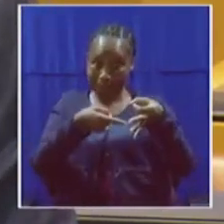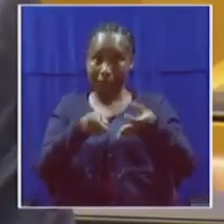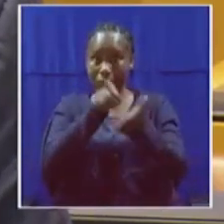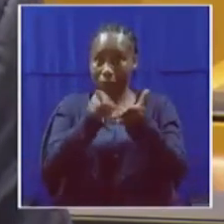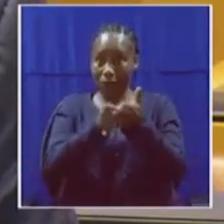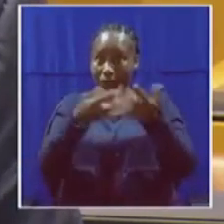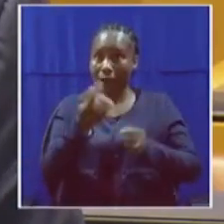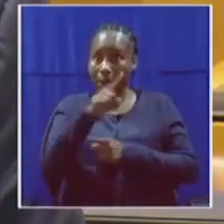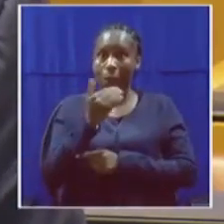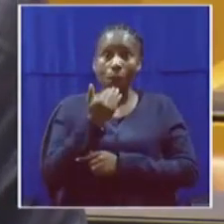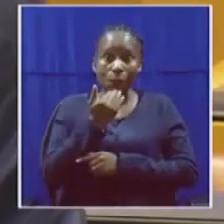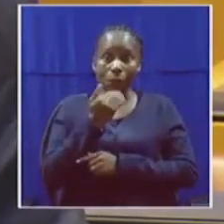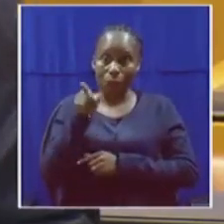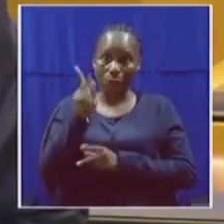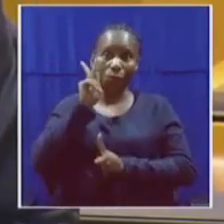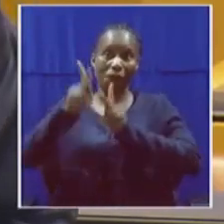is false.